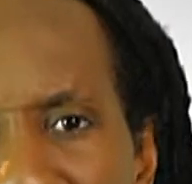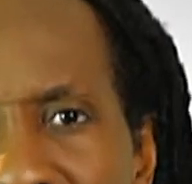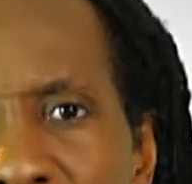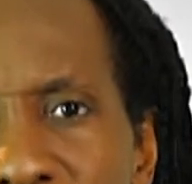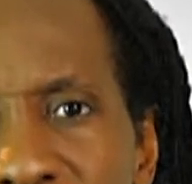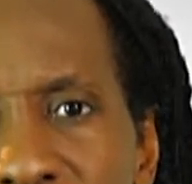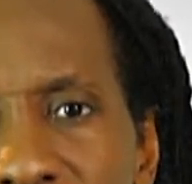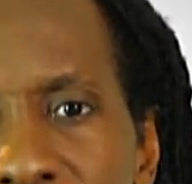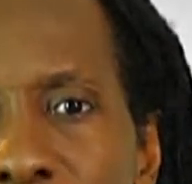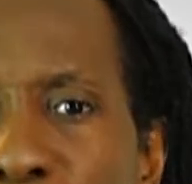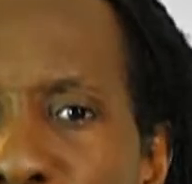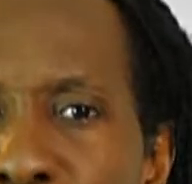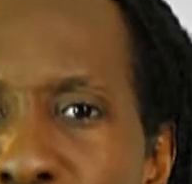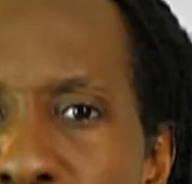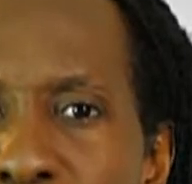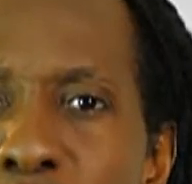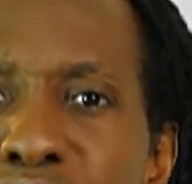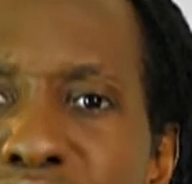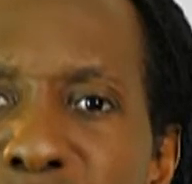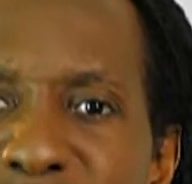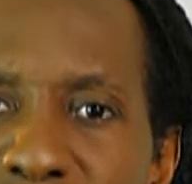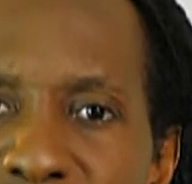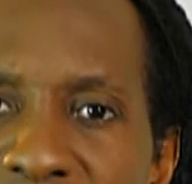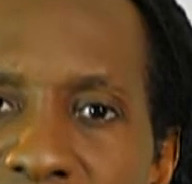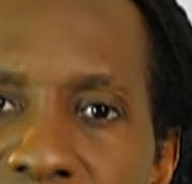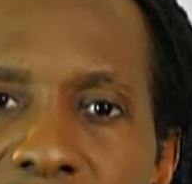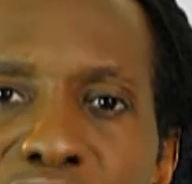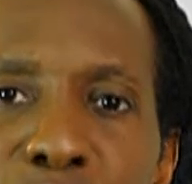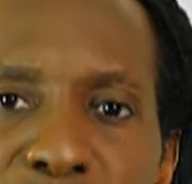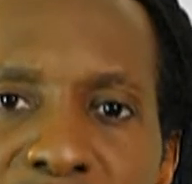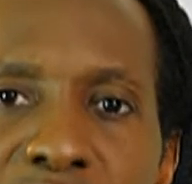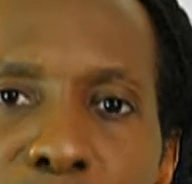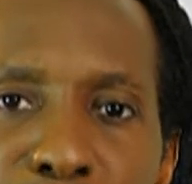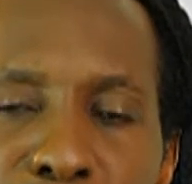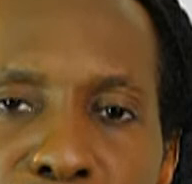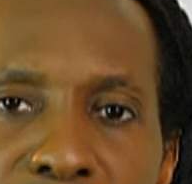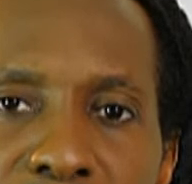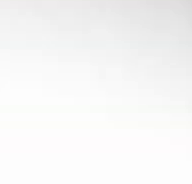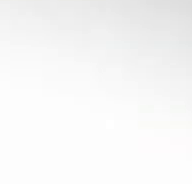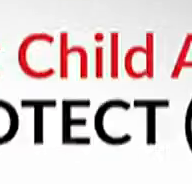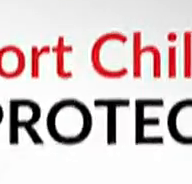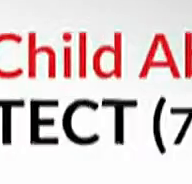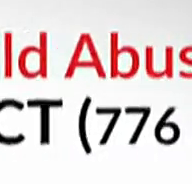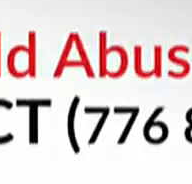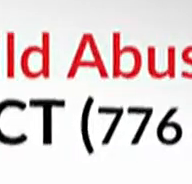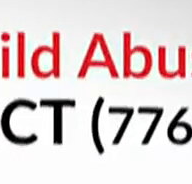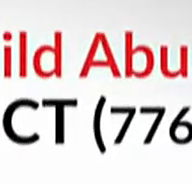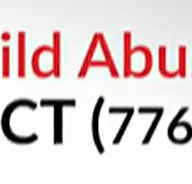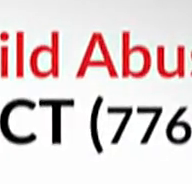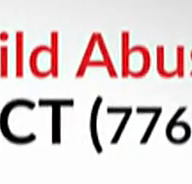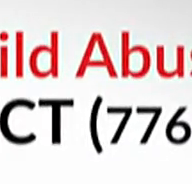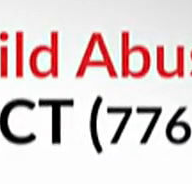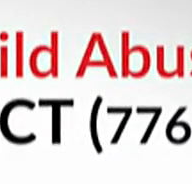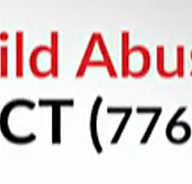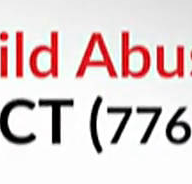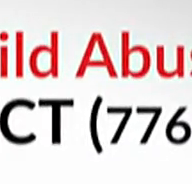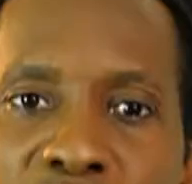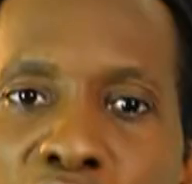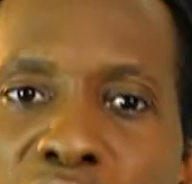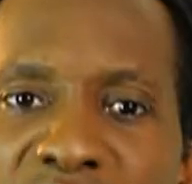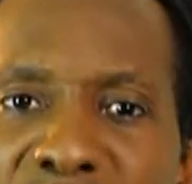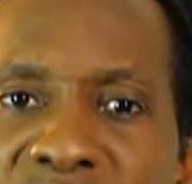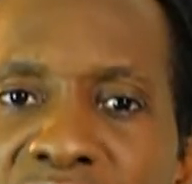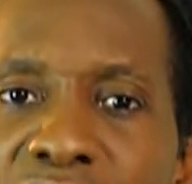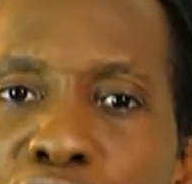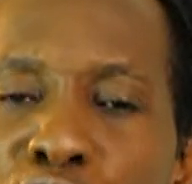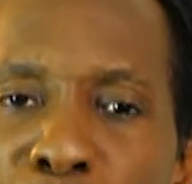Speak out if you know or suspect a child is being abused. call 888-PROTECT